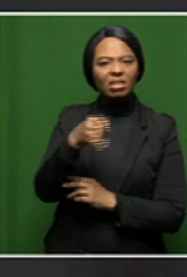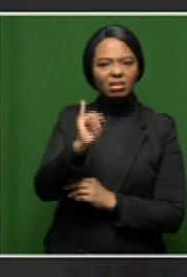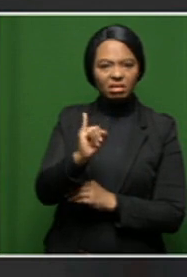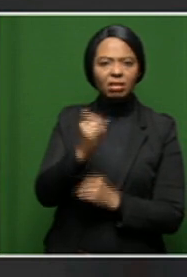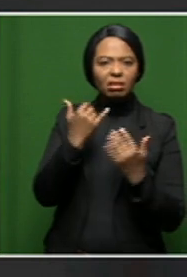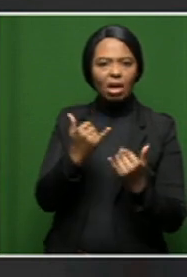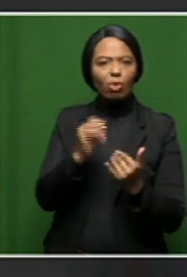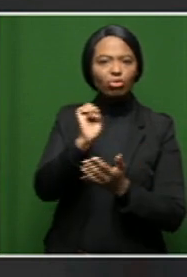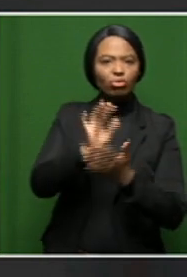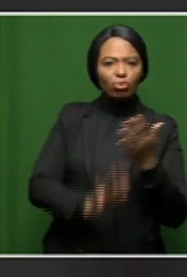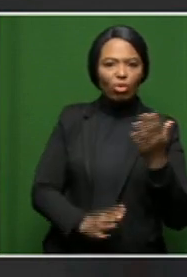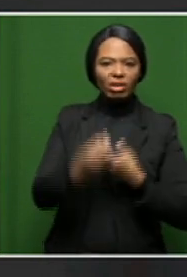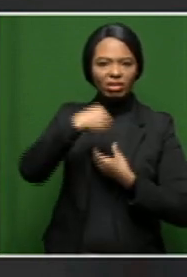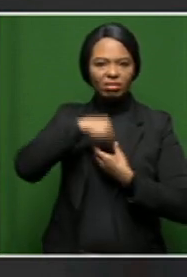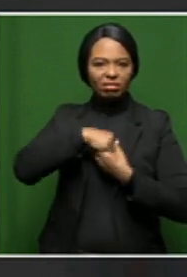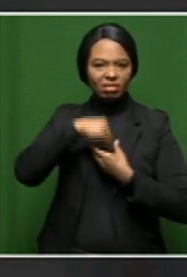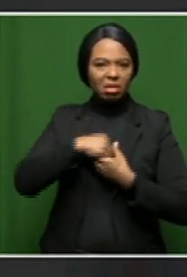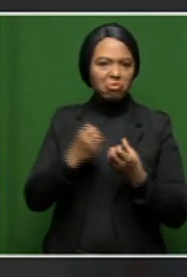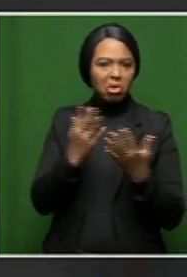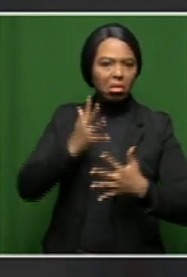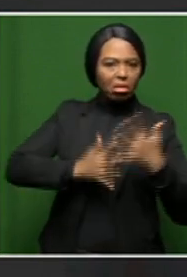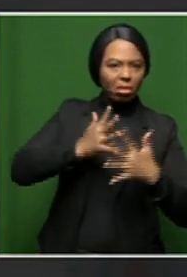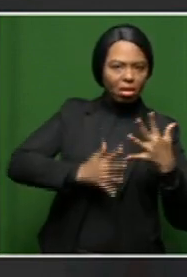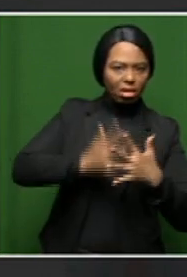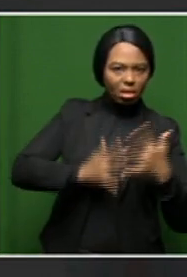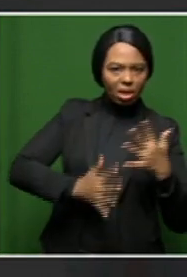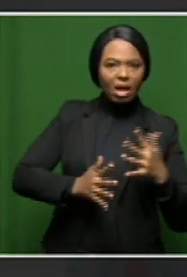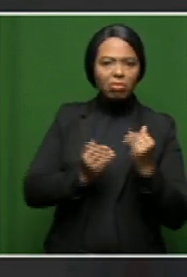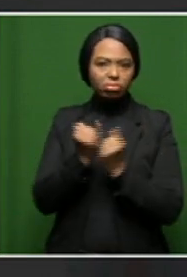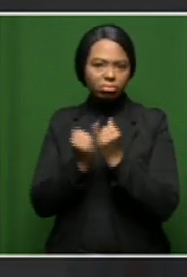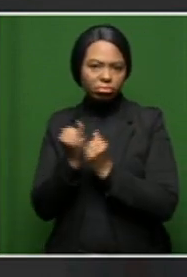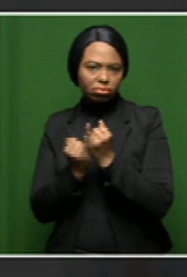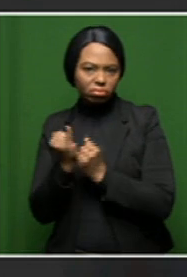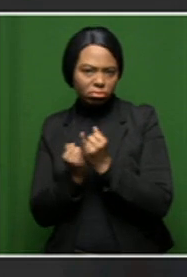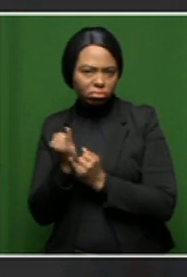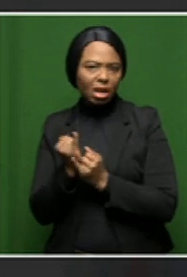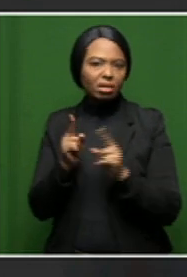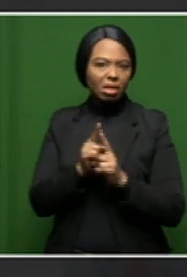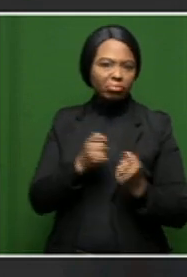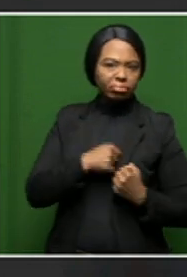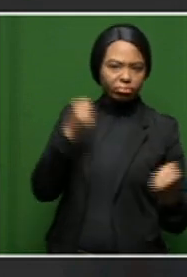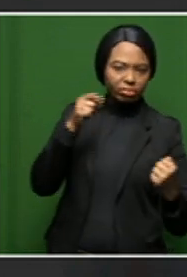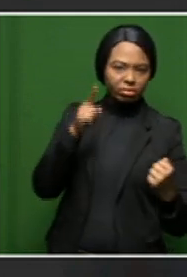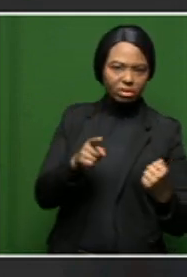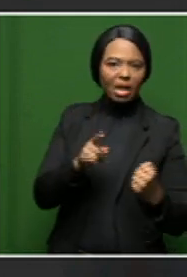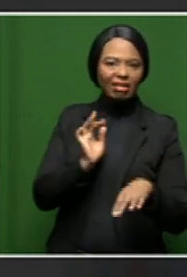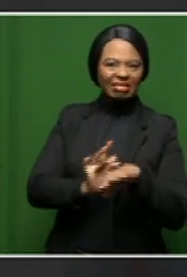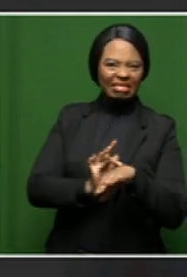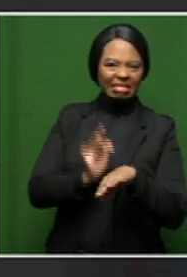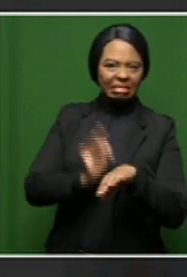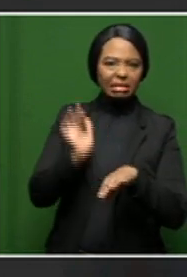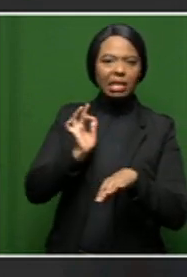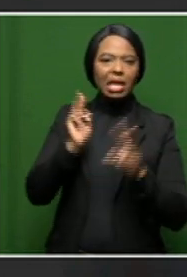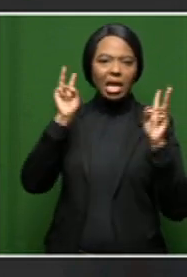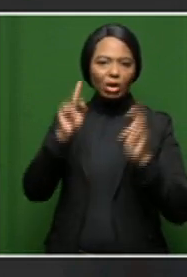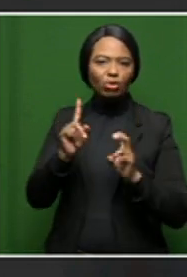are contemplative, comedic, and controversial by touching on some of these serious and topical issues pertaining to the loss of